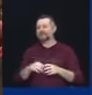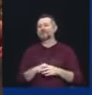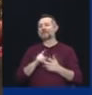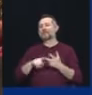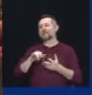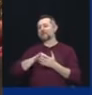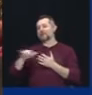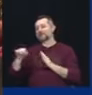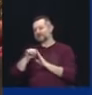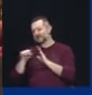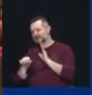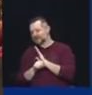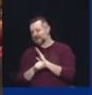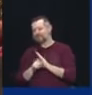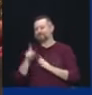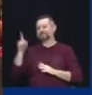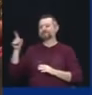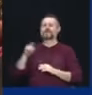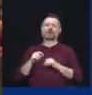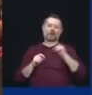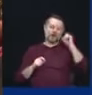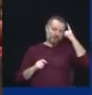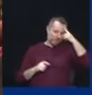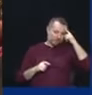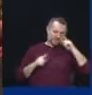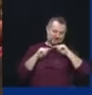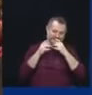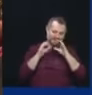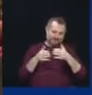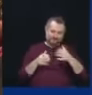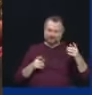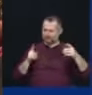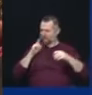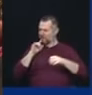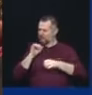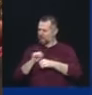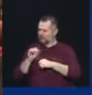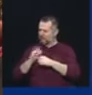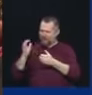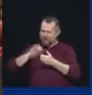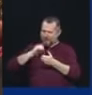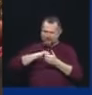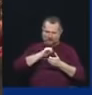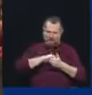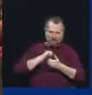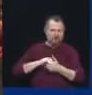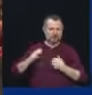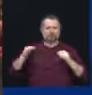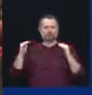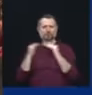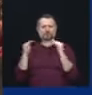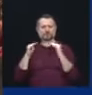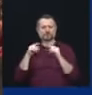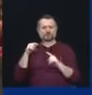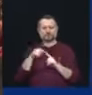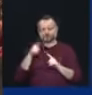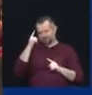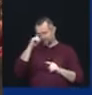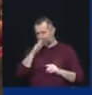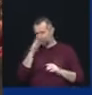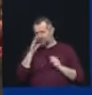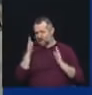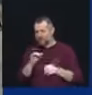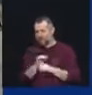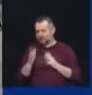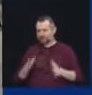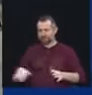everyone in the governor's office, who work together to say that justice for farm workers is essential and not optional. Thank you.